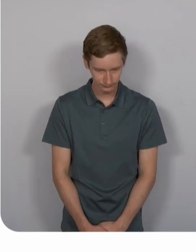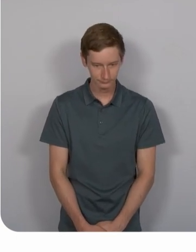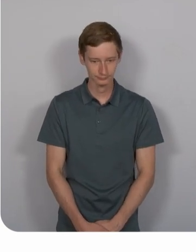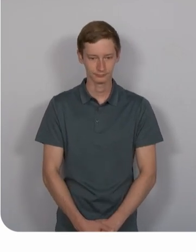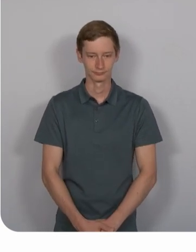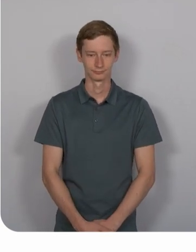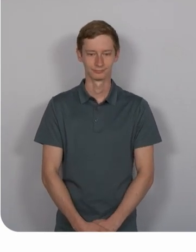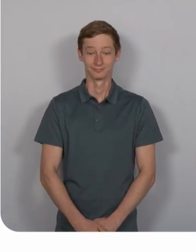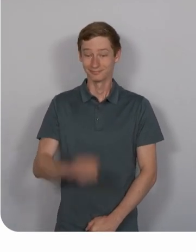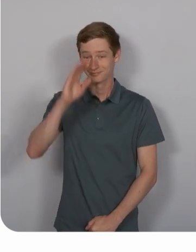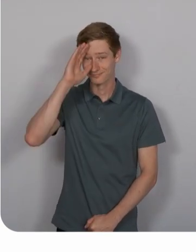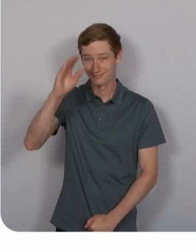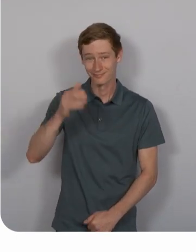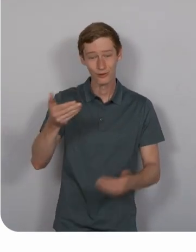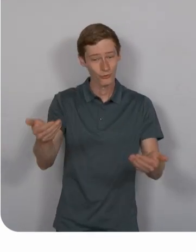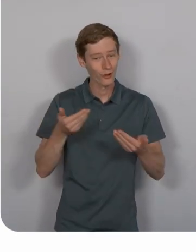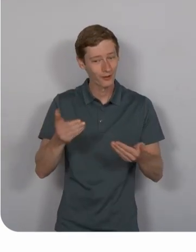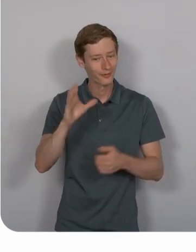Welcome to Connect.